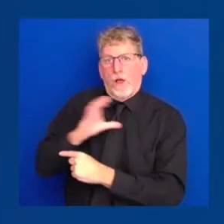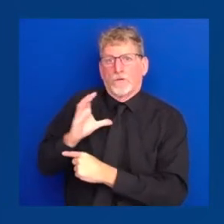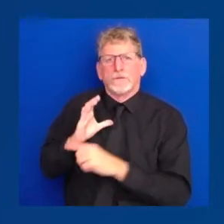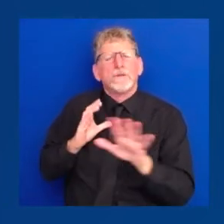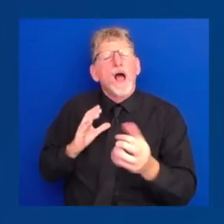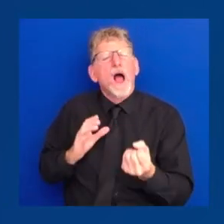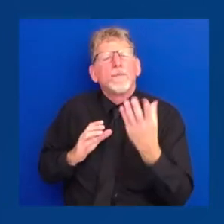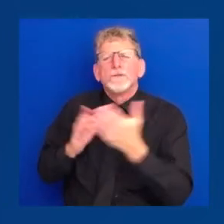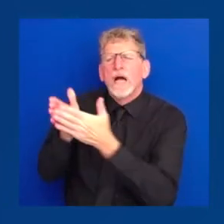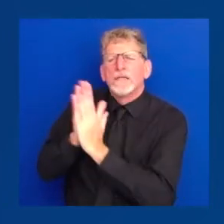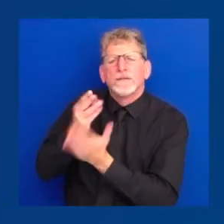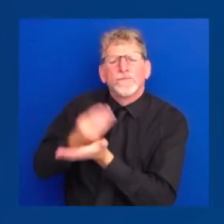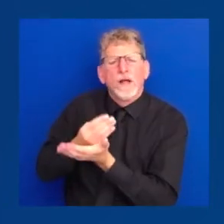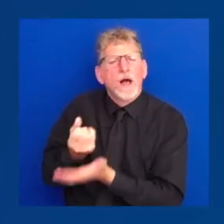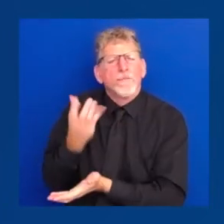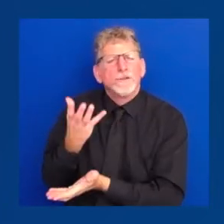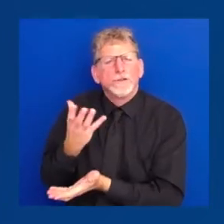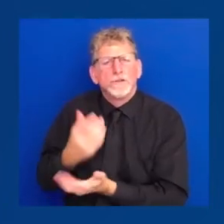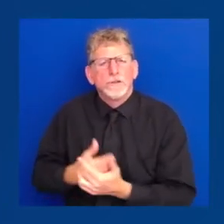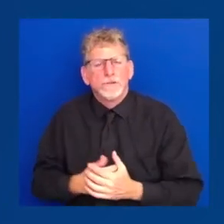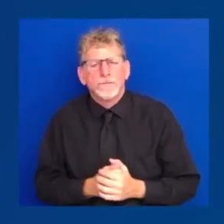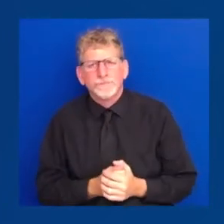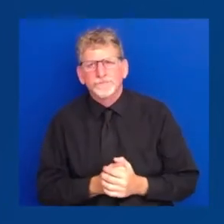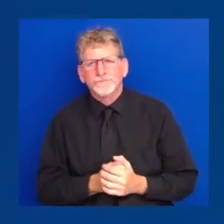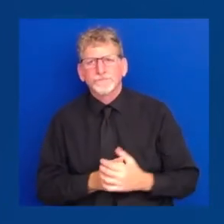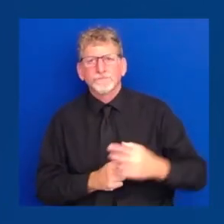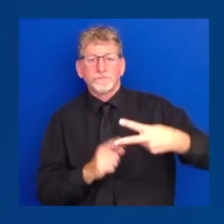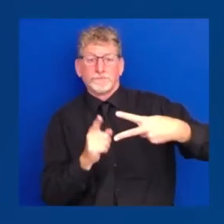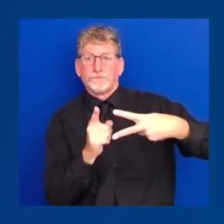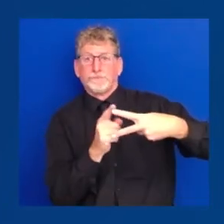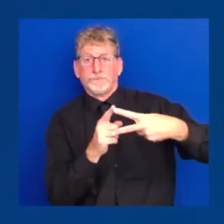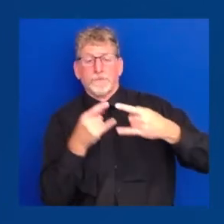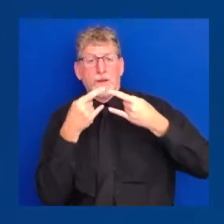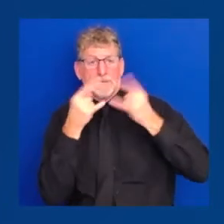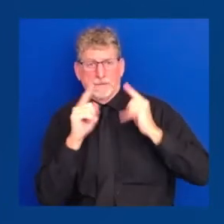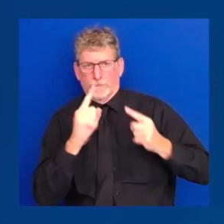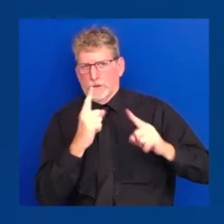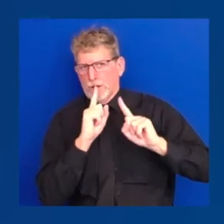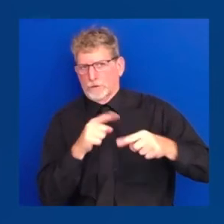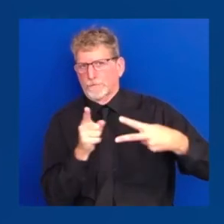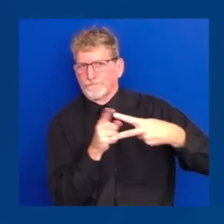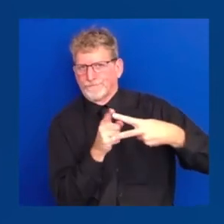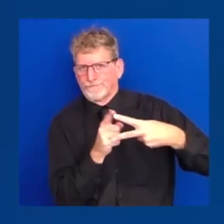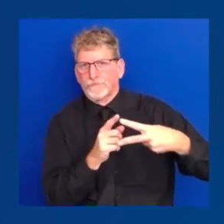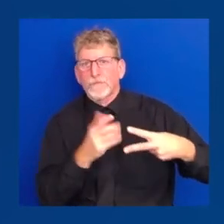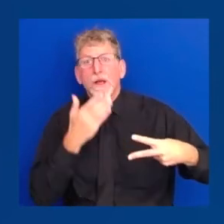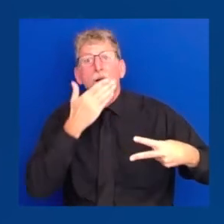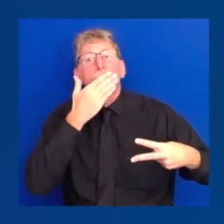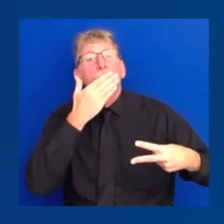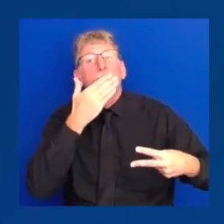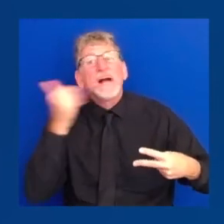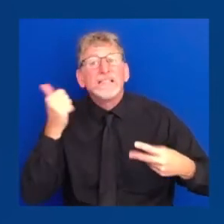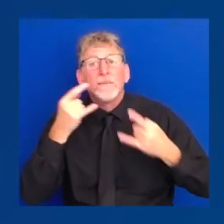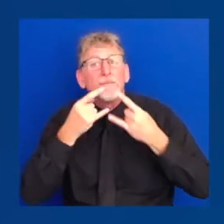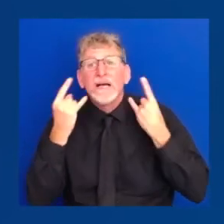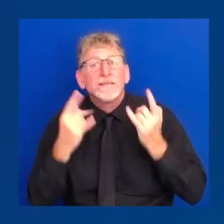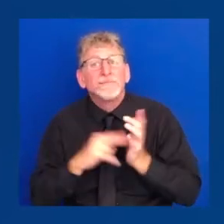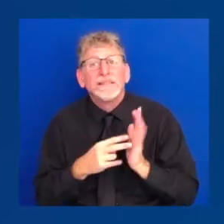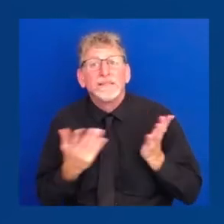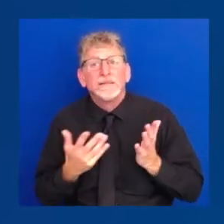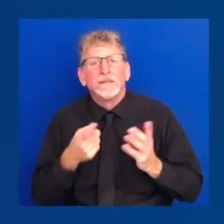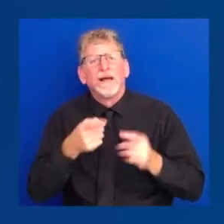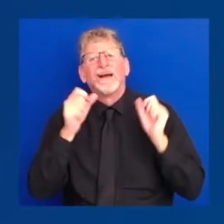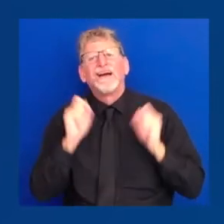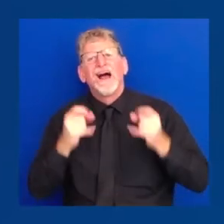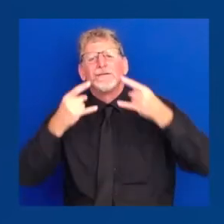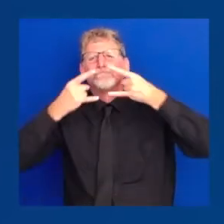Yeah, certainly. So certainly the best possible mask is one that you can keep on for a durable period of time. We have commented on our CDC